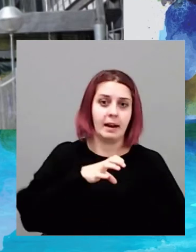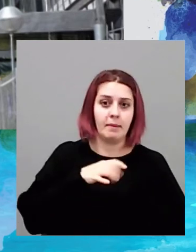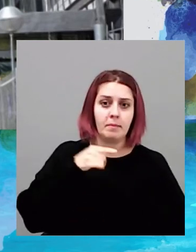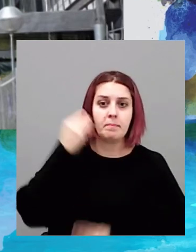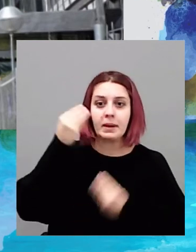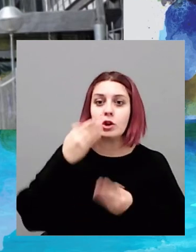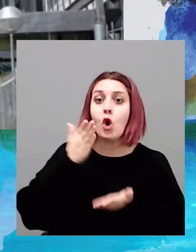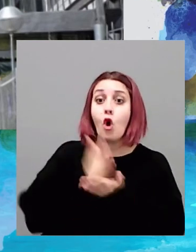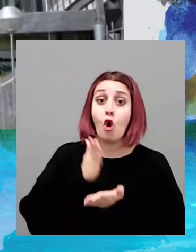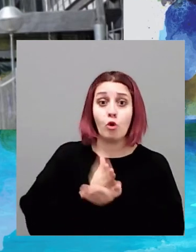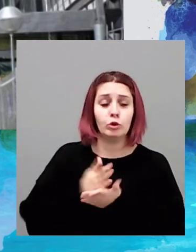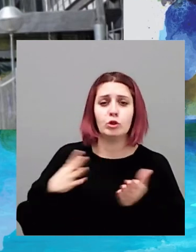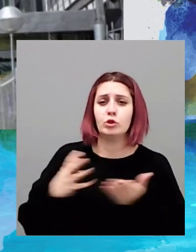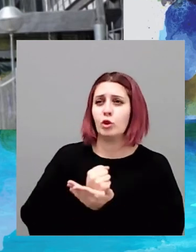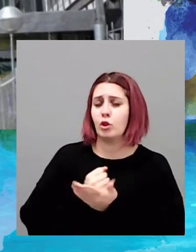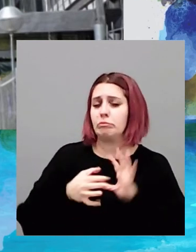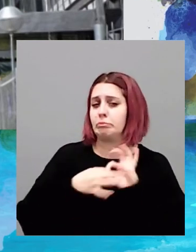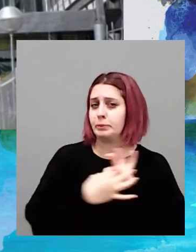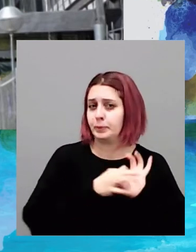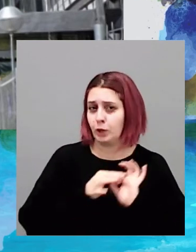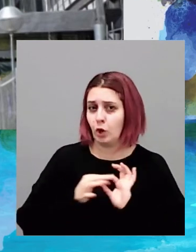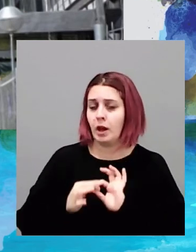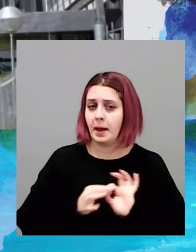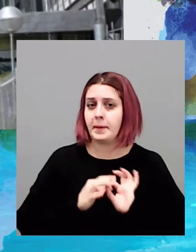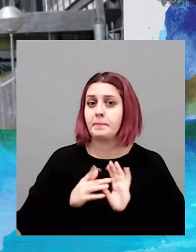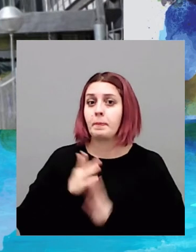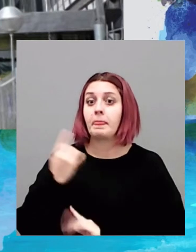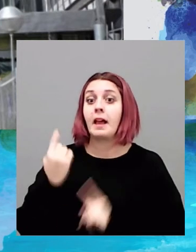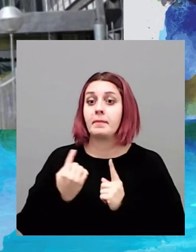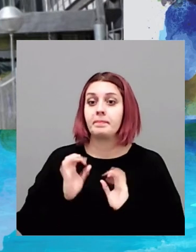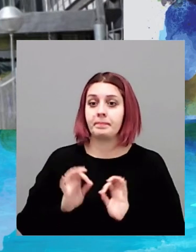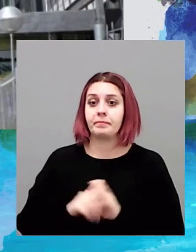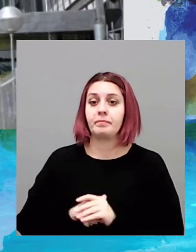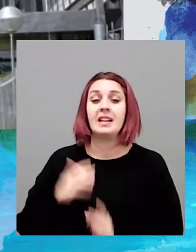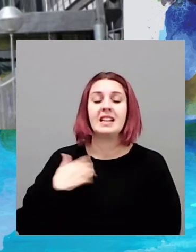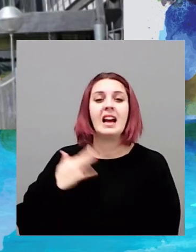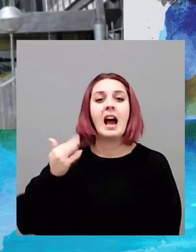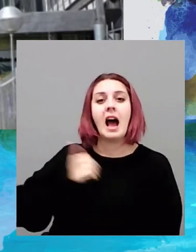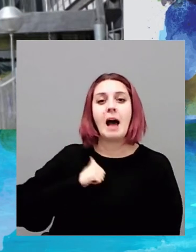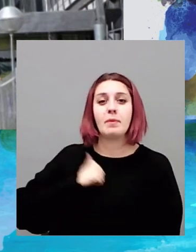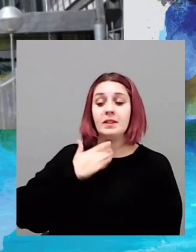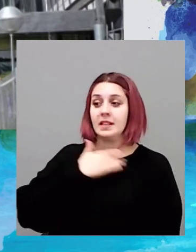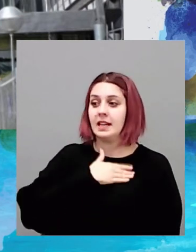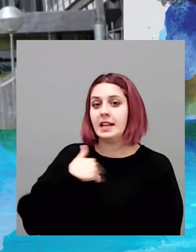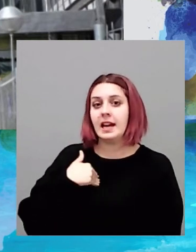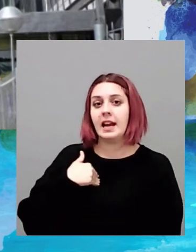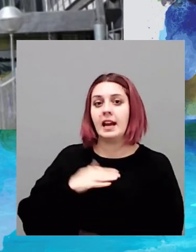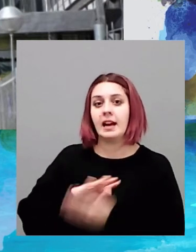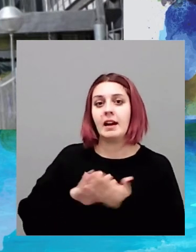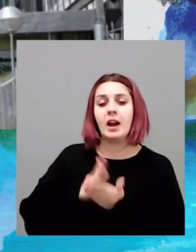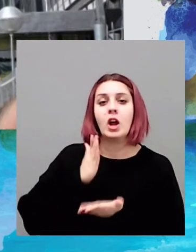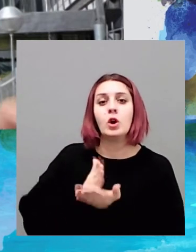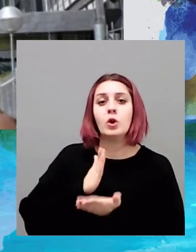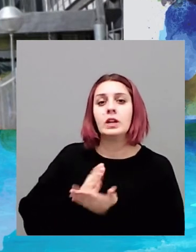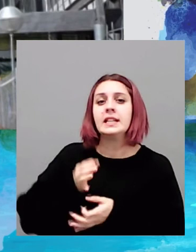themselves. I think we can find some type of relationship in everything, but specifically in those